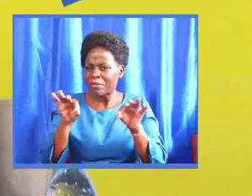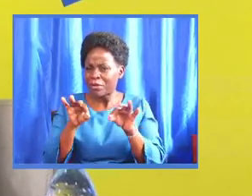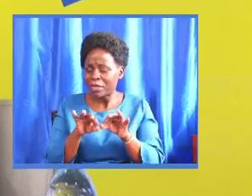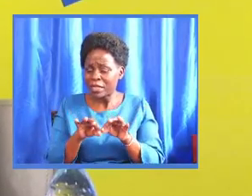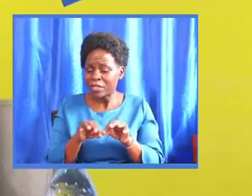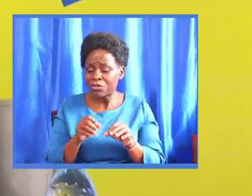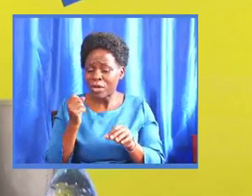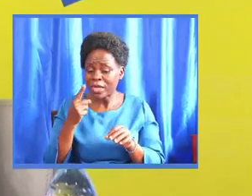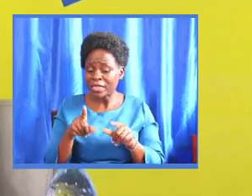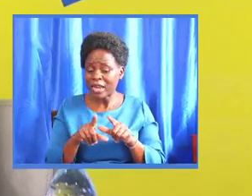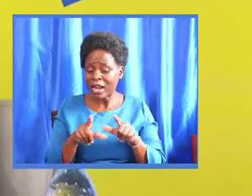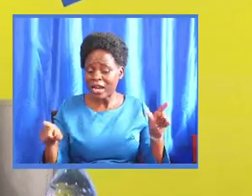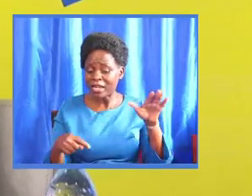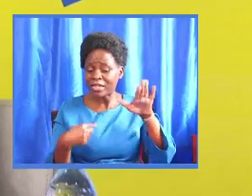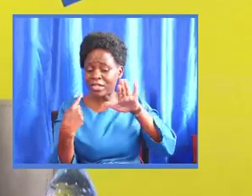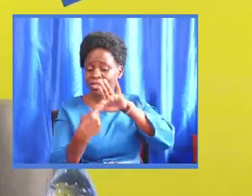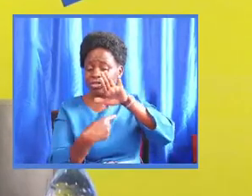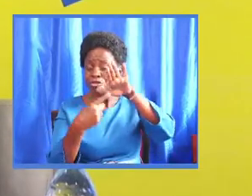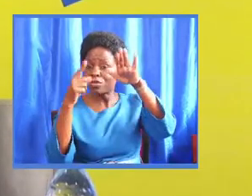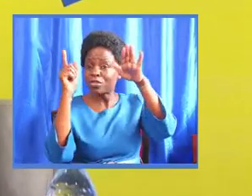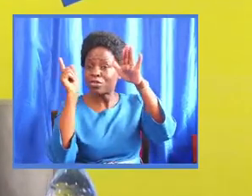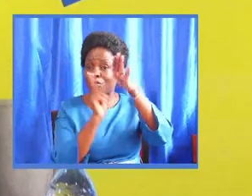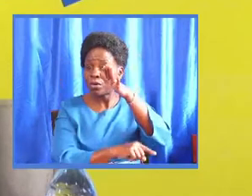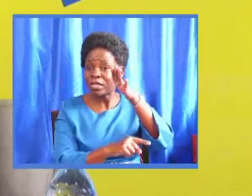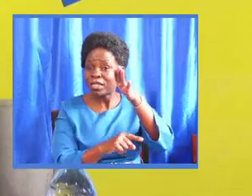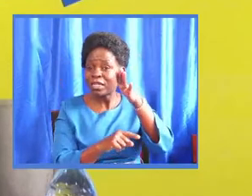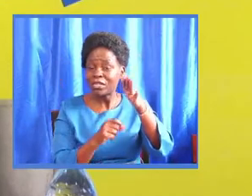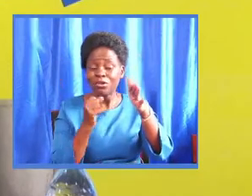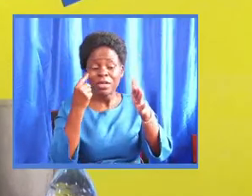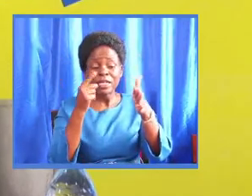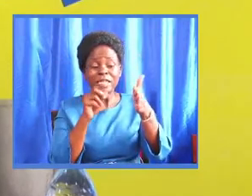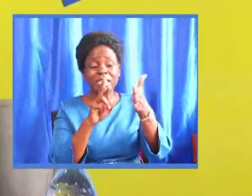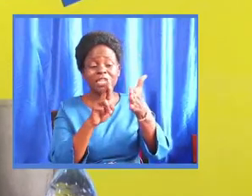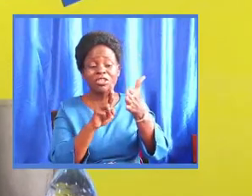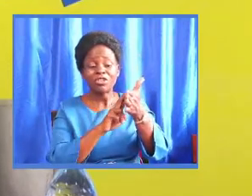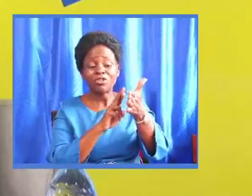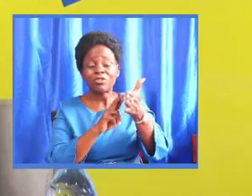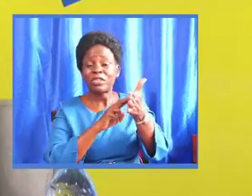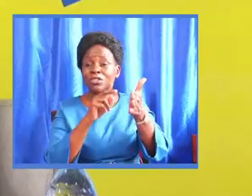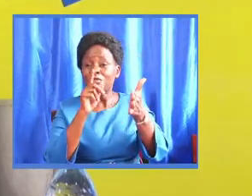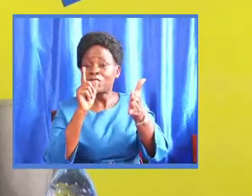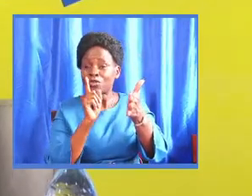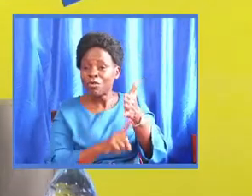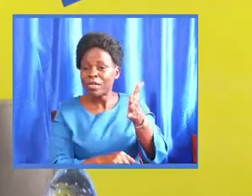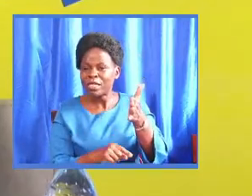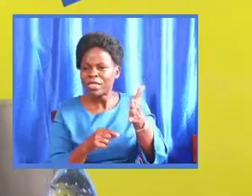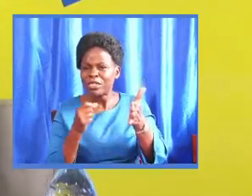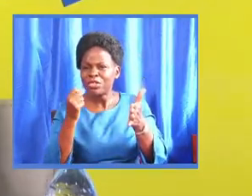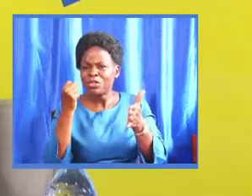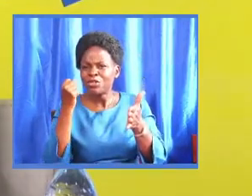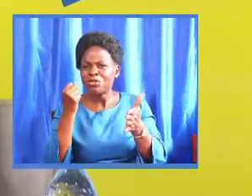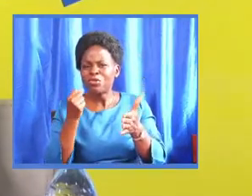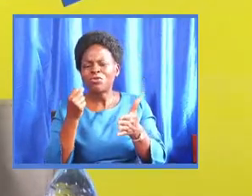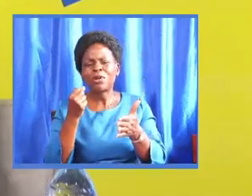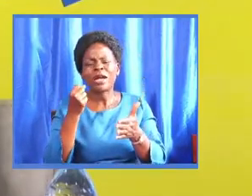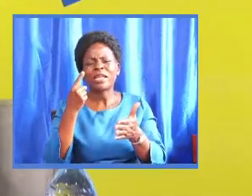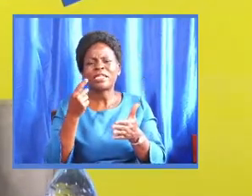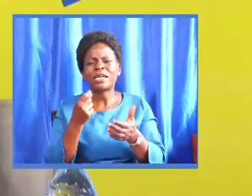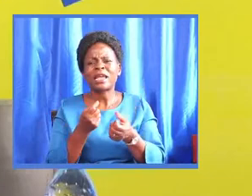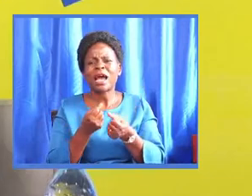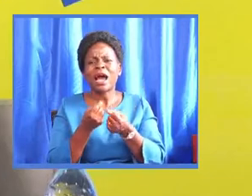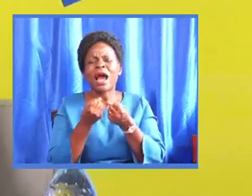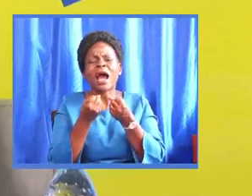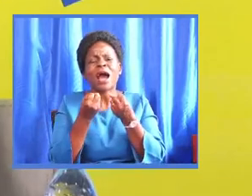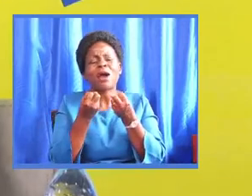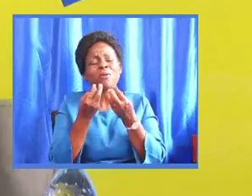okay, to understand what the restrictions are on that land, to understand how many years are left on that lease,